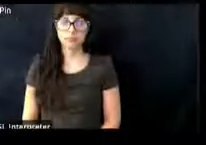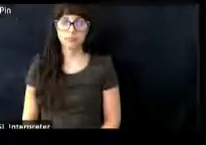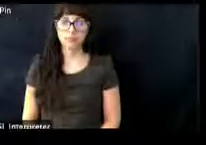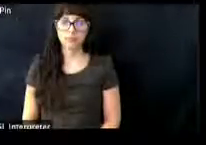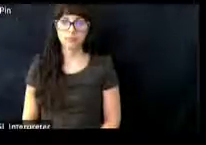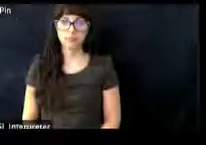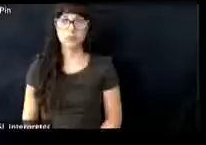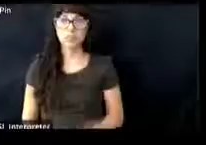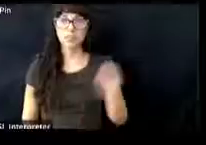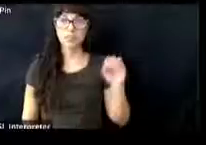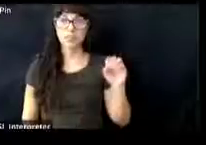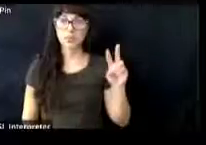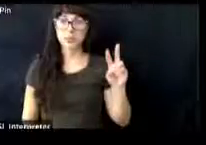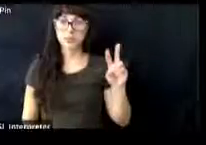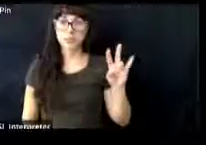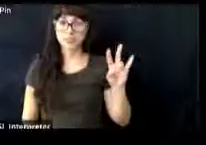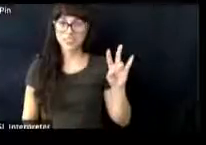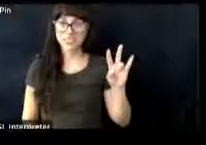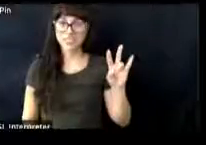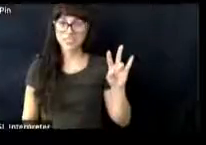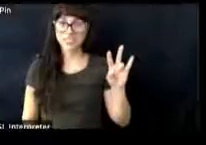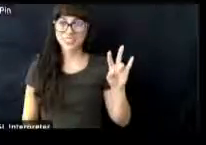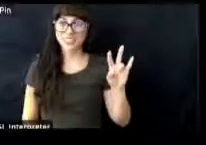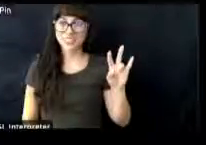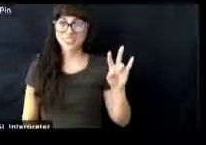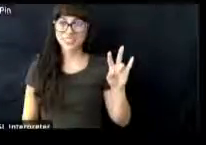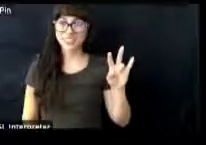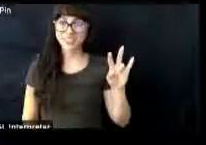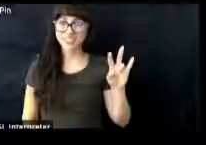Zero 27.